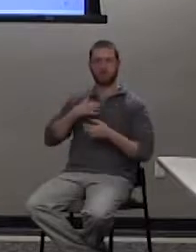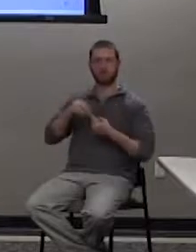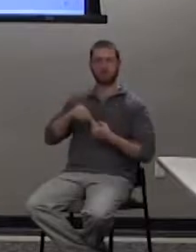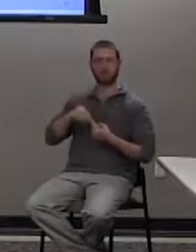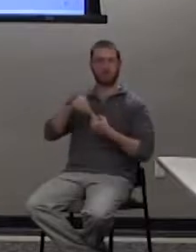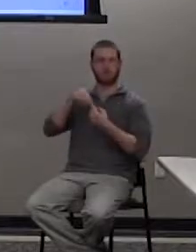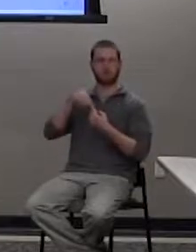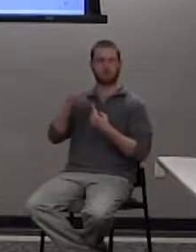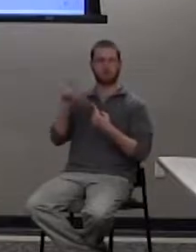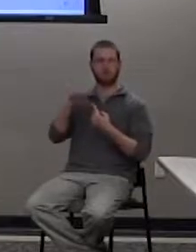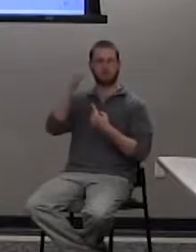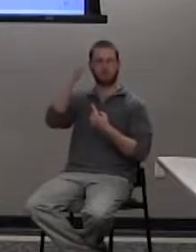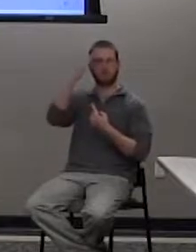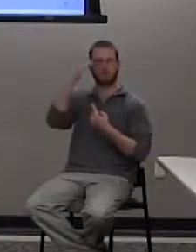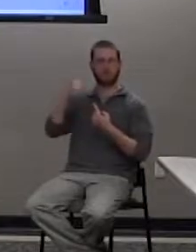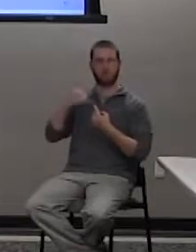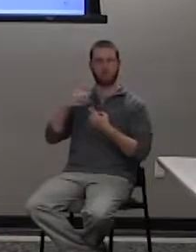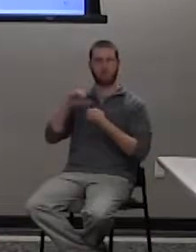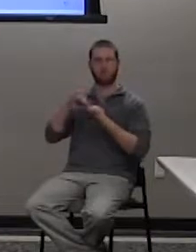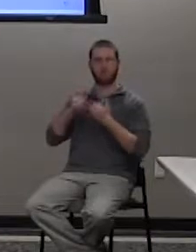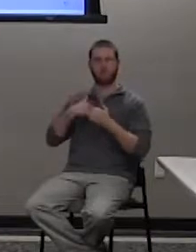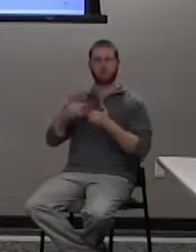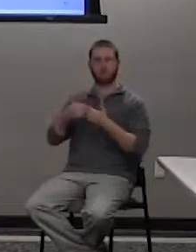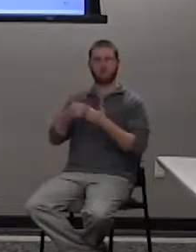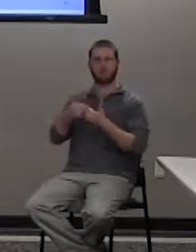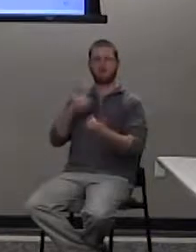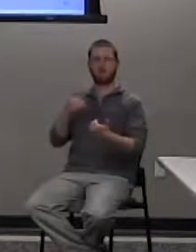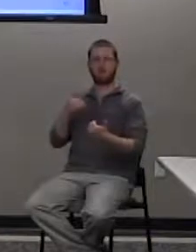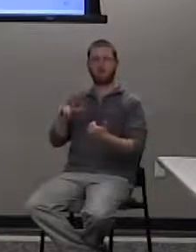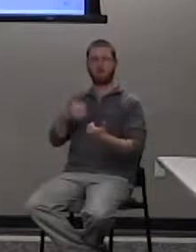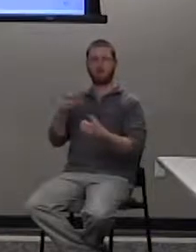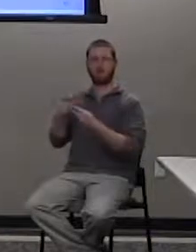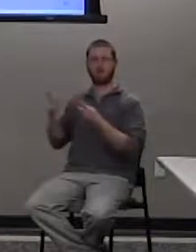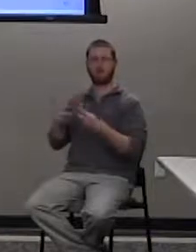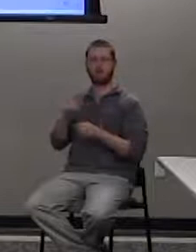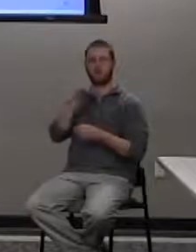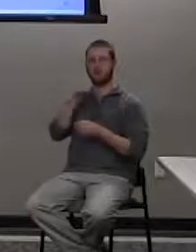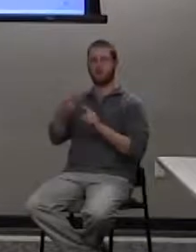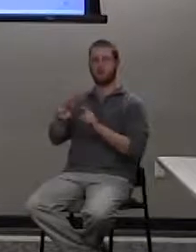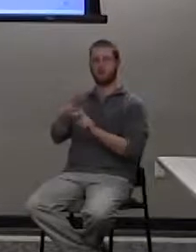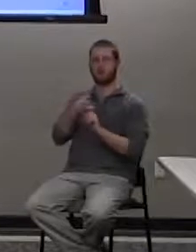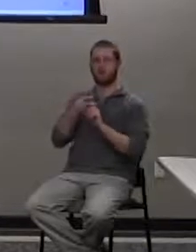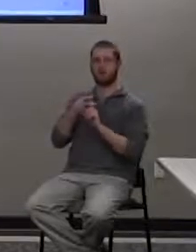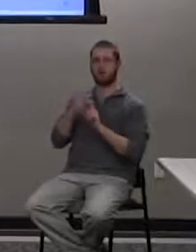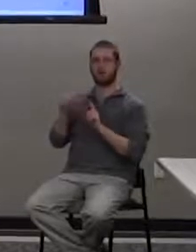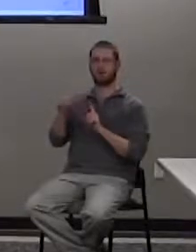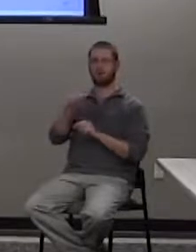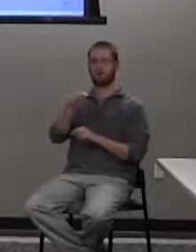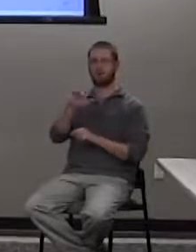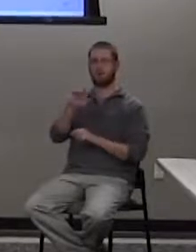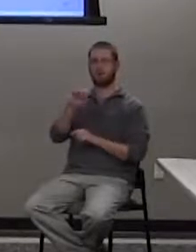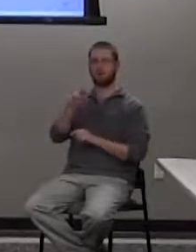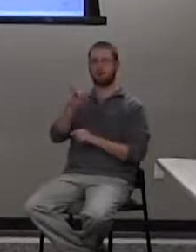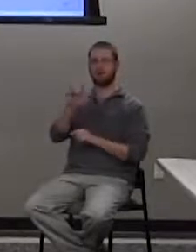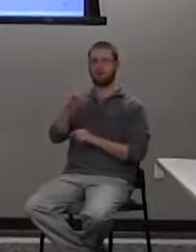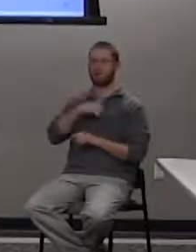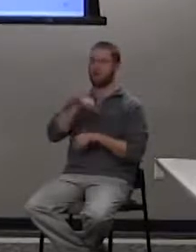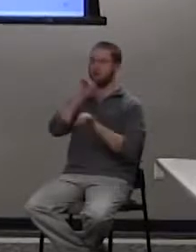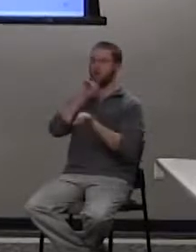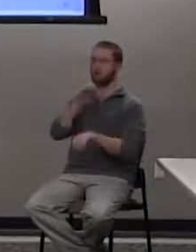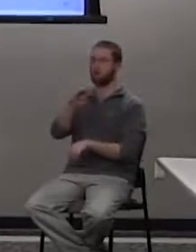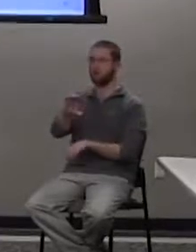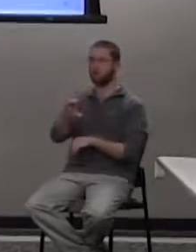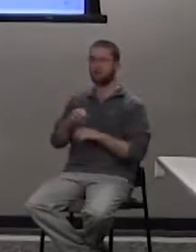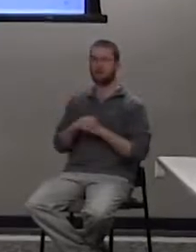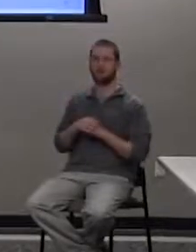and create a strategy that sets us apart. So not only are we attracting just the general millennial who says, I really love Boyle County.